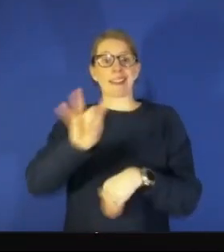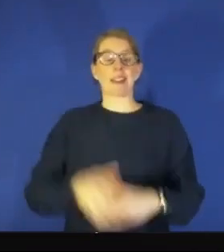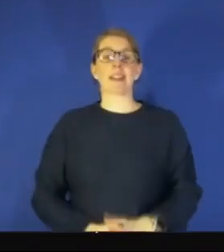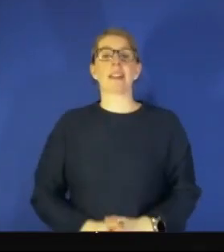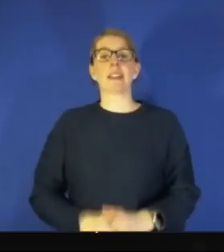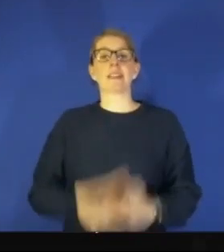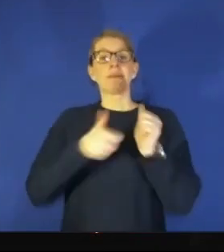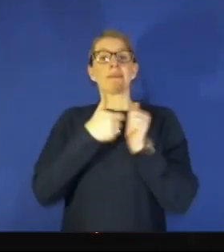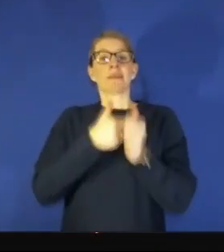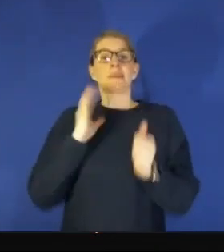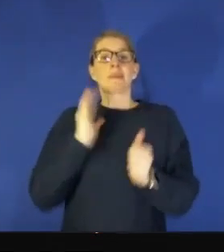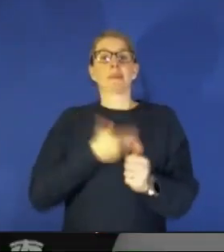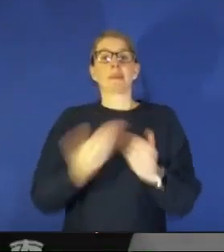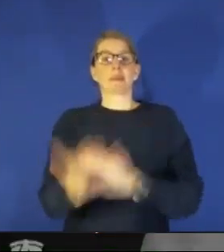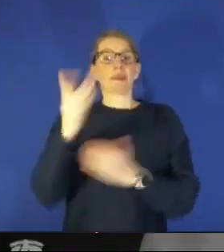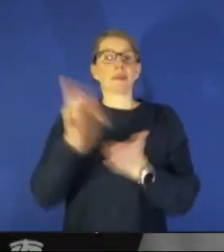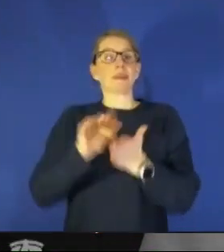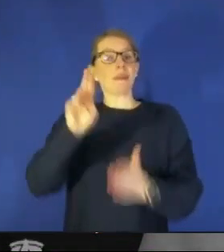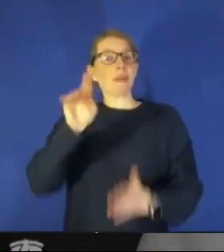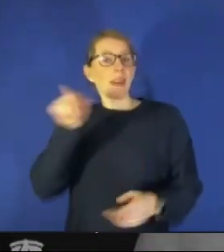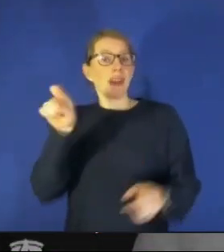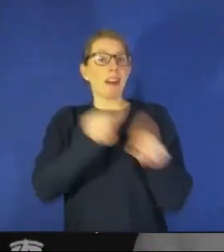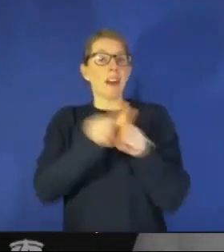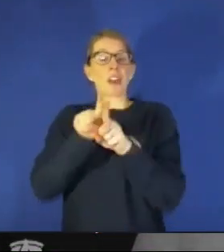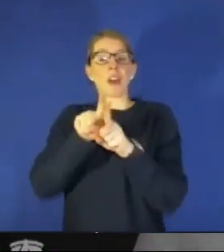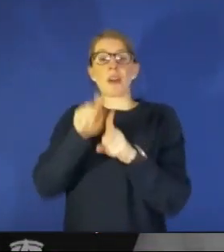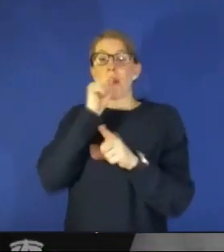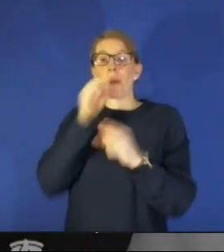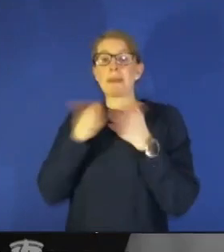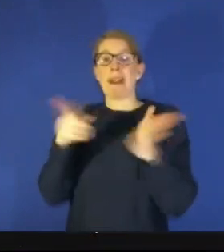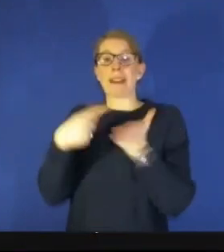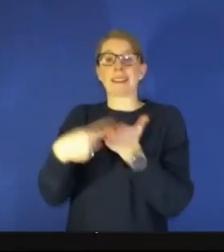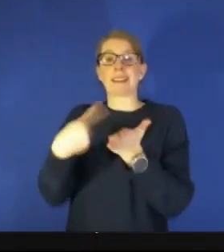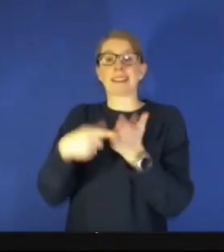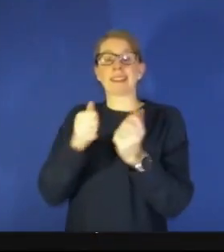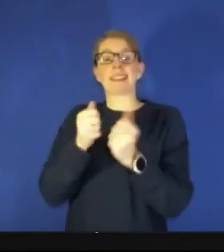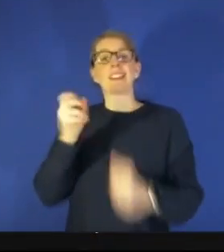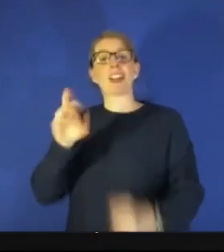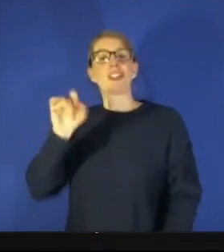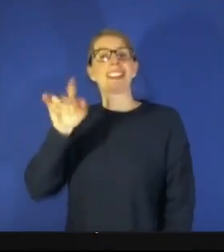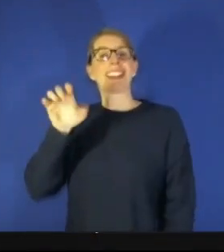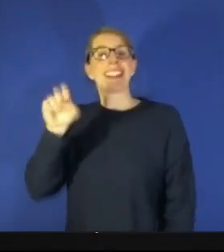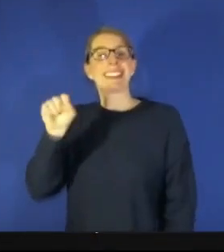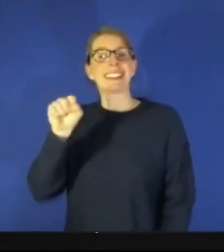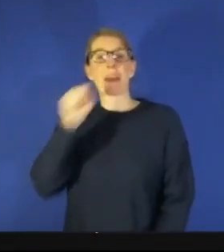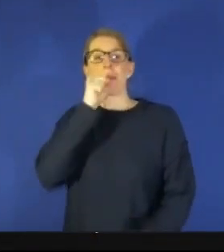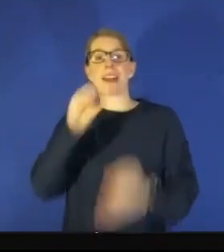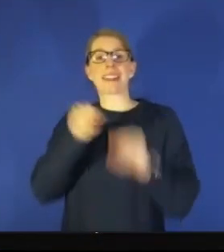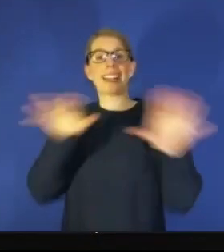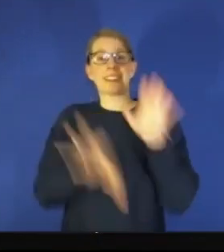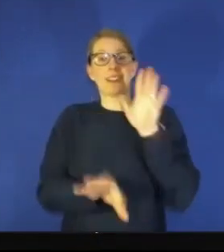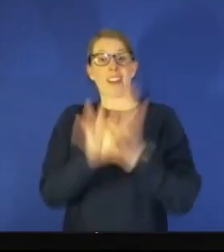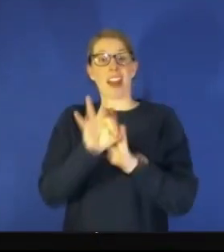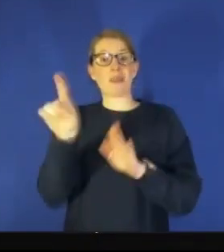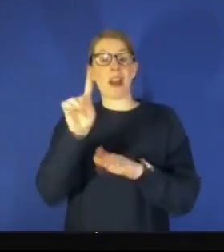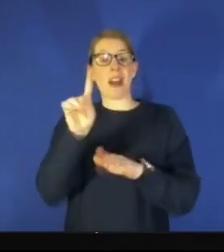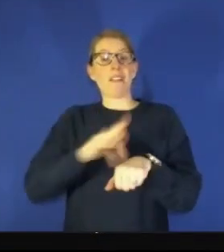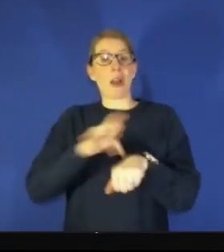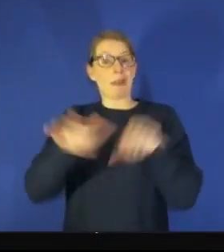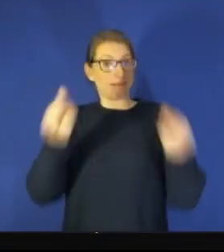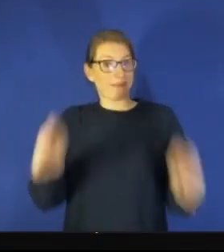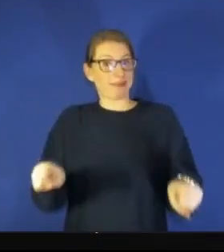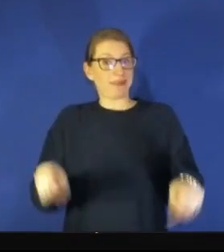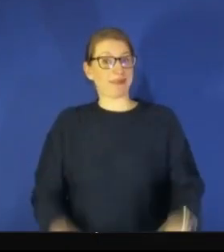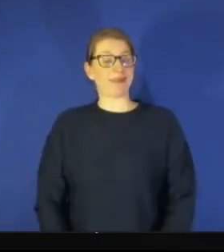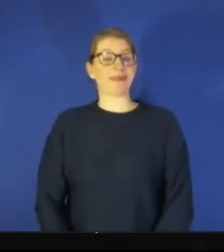Subscribe to our morning medical update and open mics with Dr. Stites podcasts. Now everywhere podcasts are available.